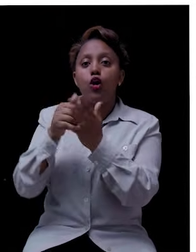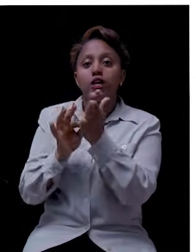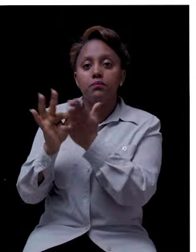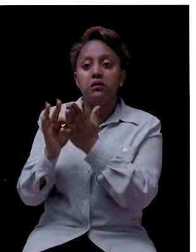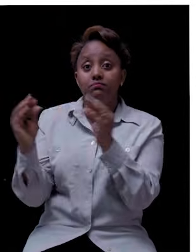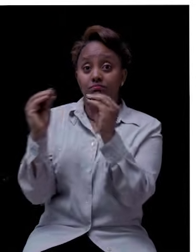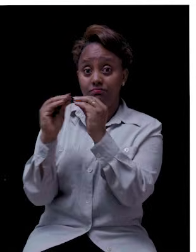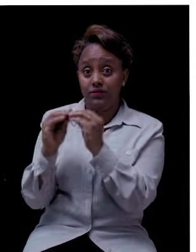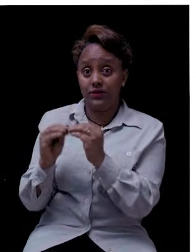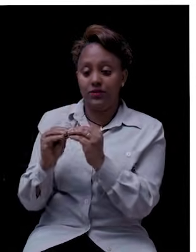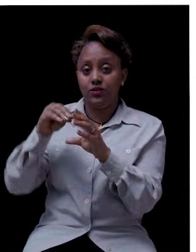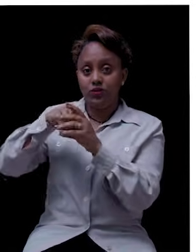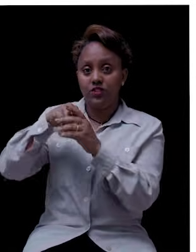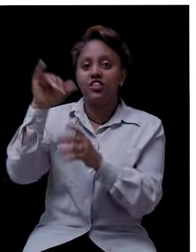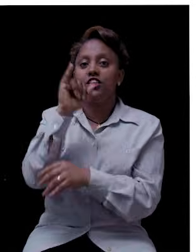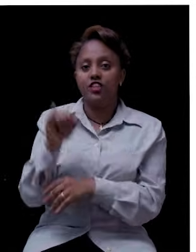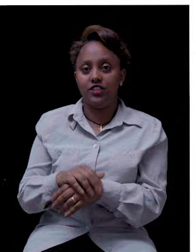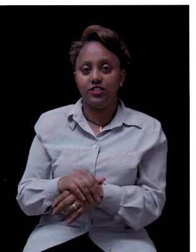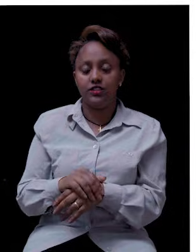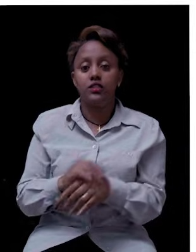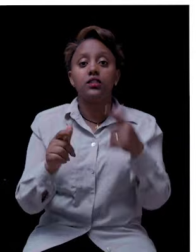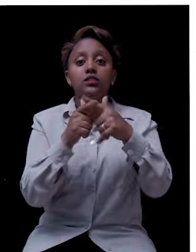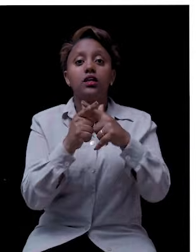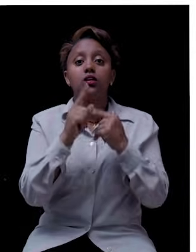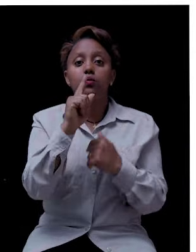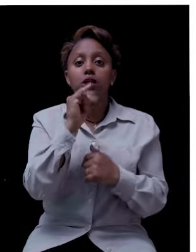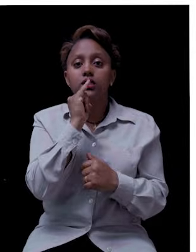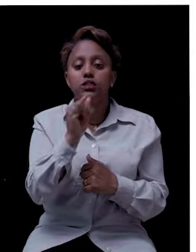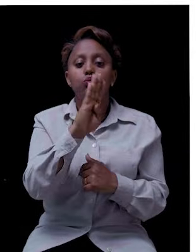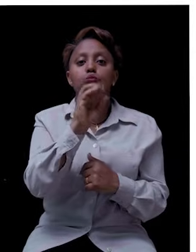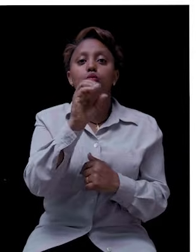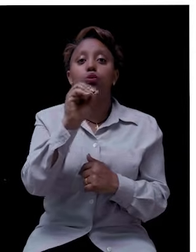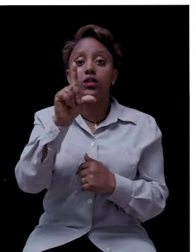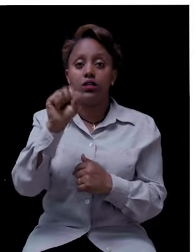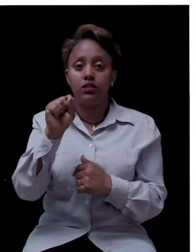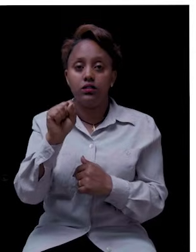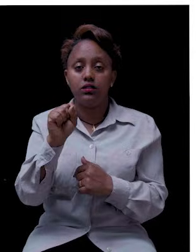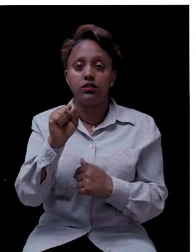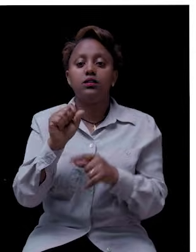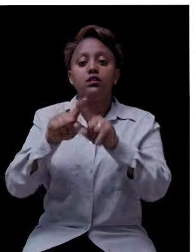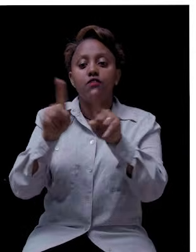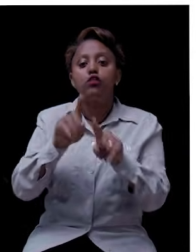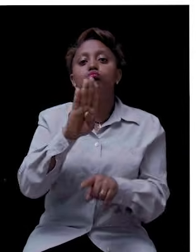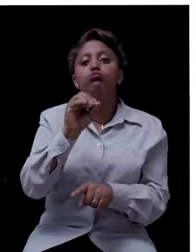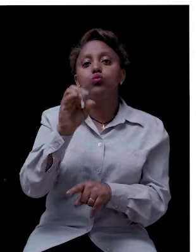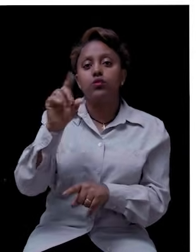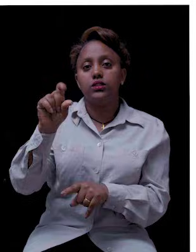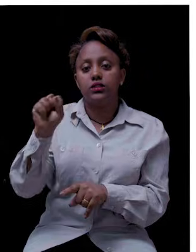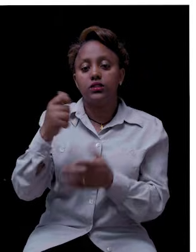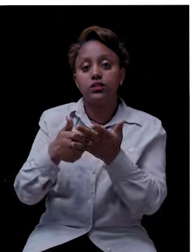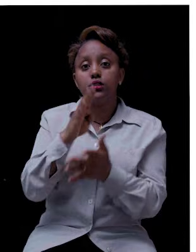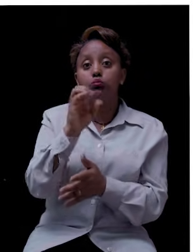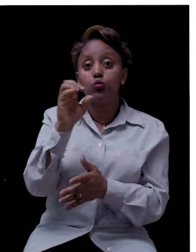integers. The second one will be a boolean, which is defined using bool. This boolean is restricted to one